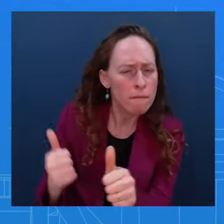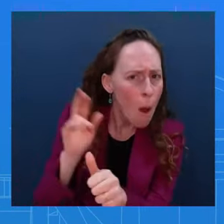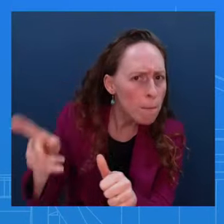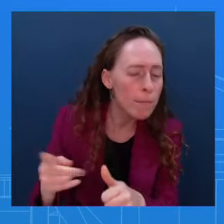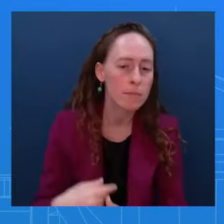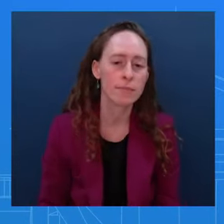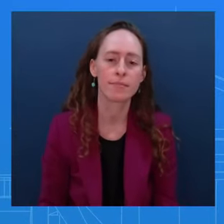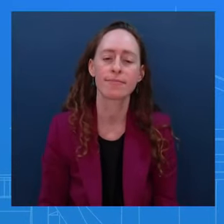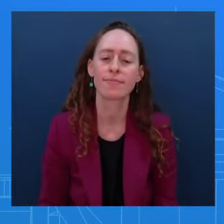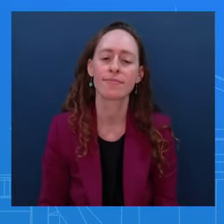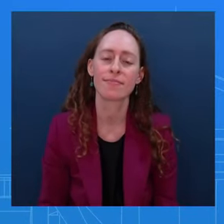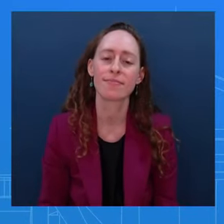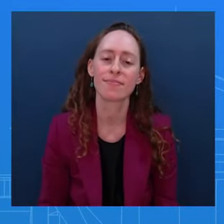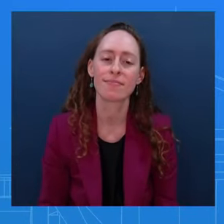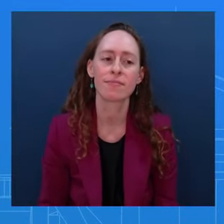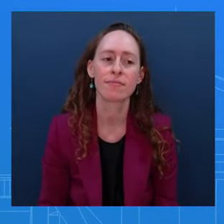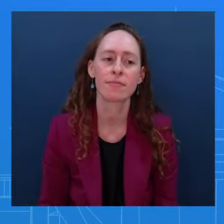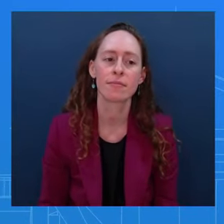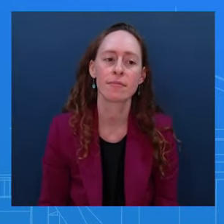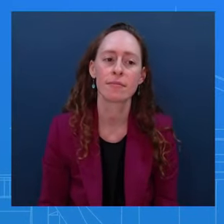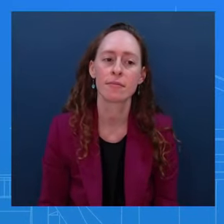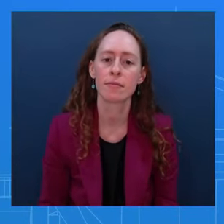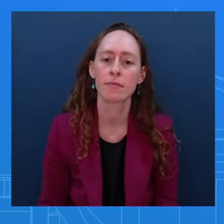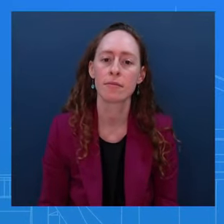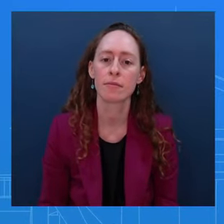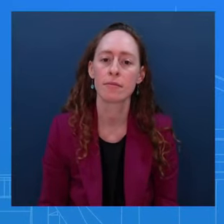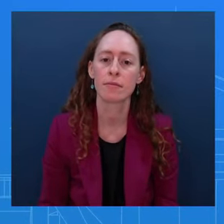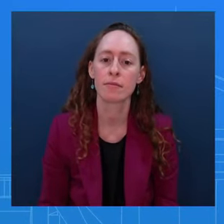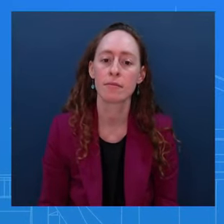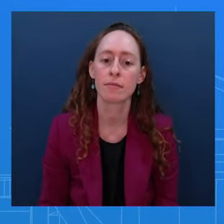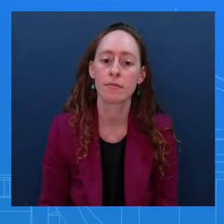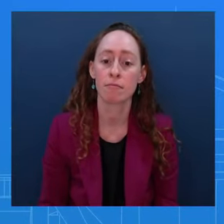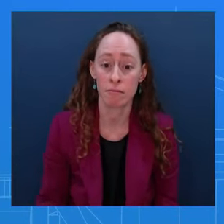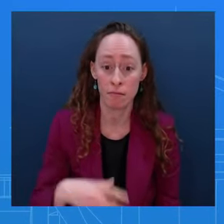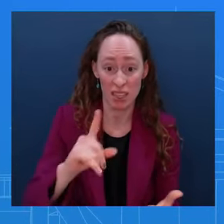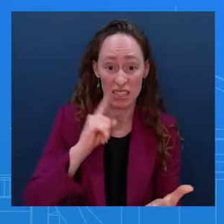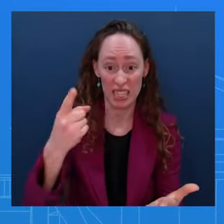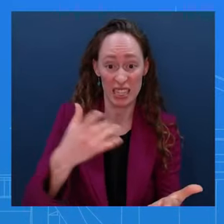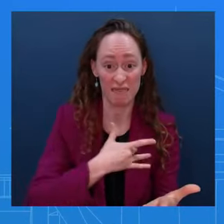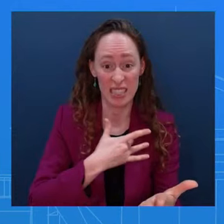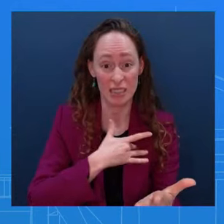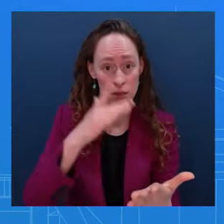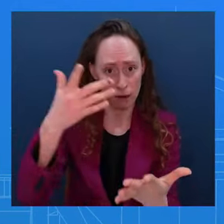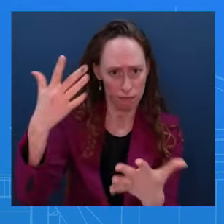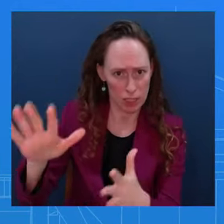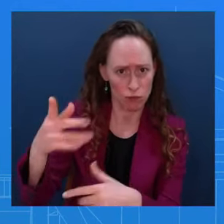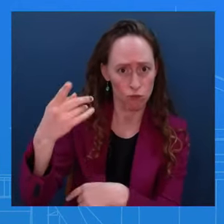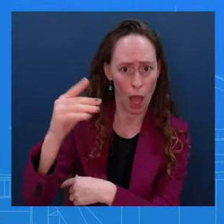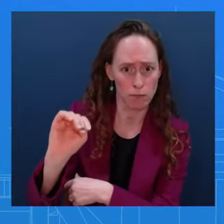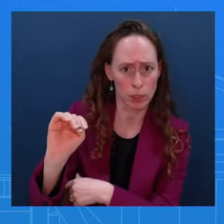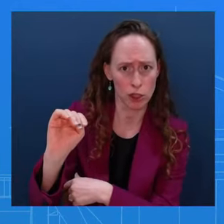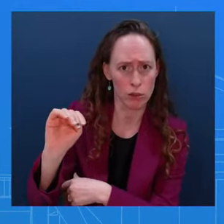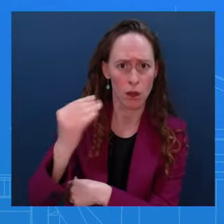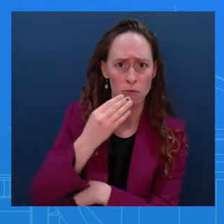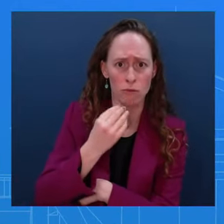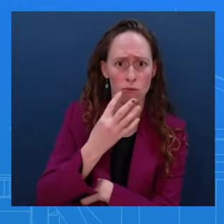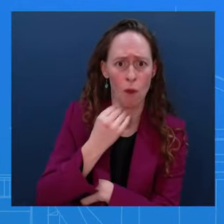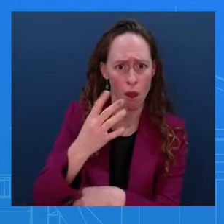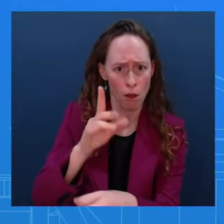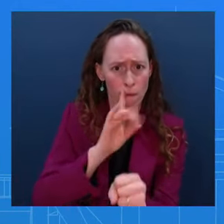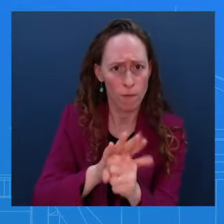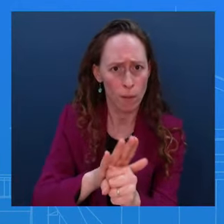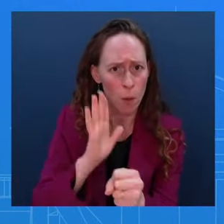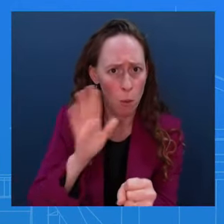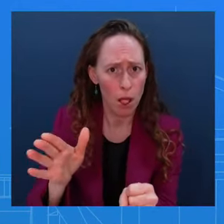that that was going to happen? I don't have anything specific from the call that they had about that particular issue, but believe me, we're mindful